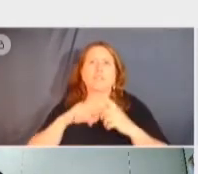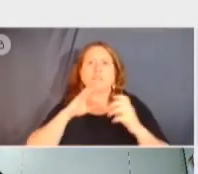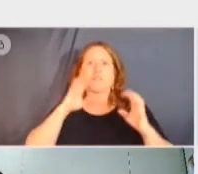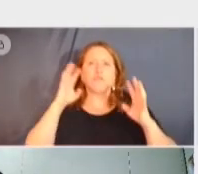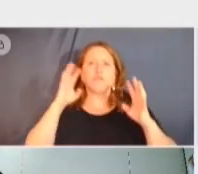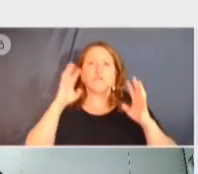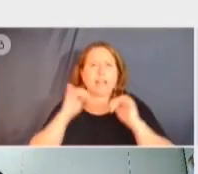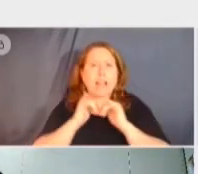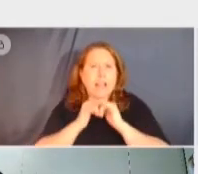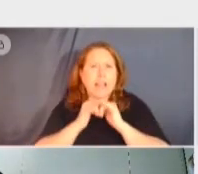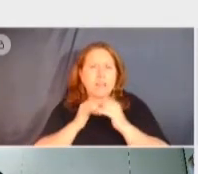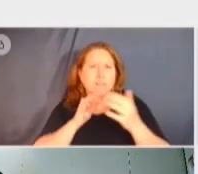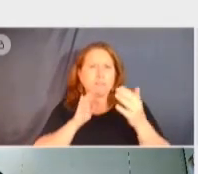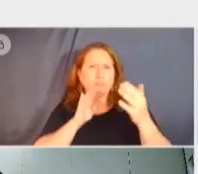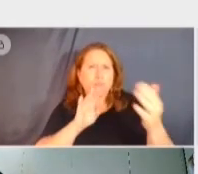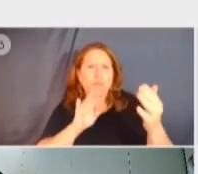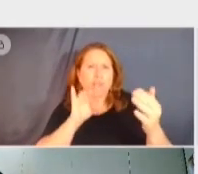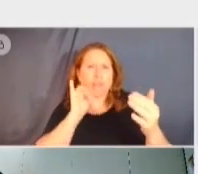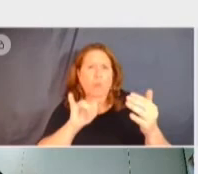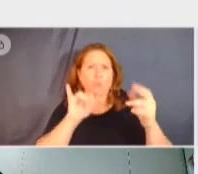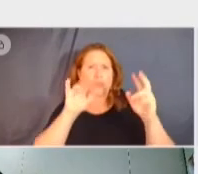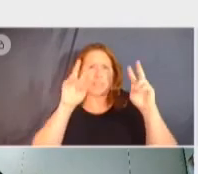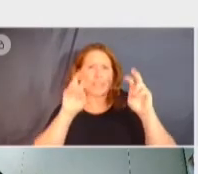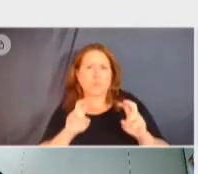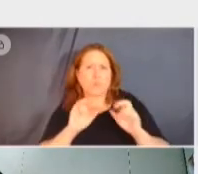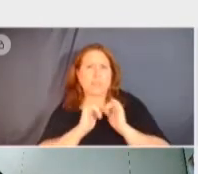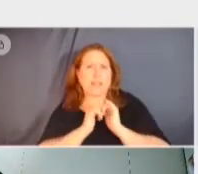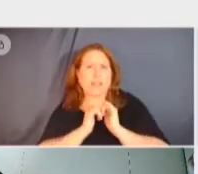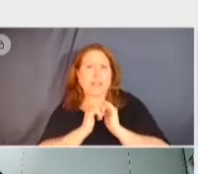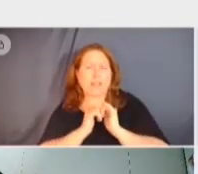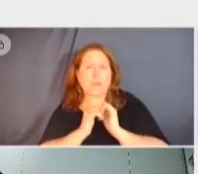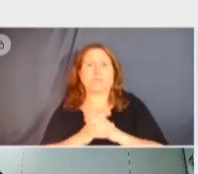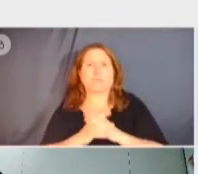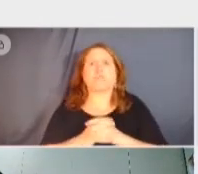We have the problem with the